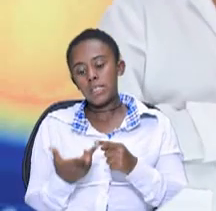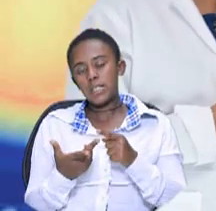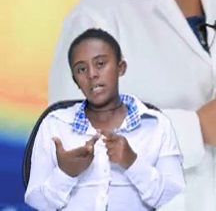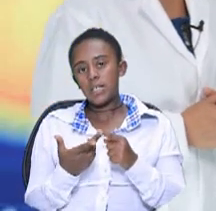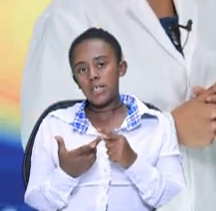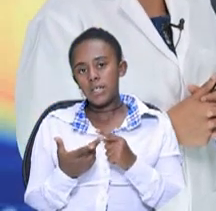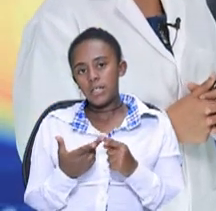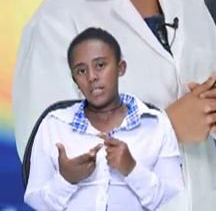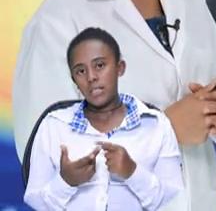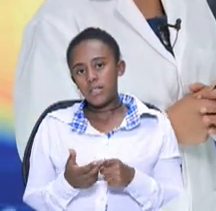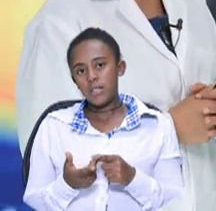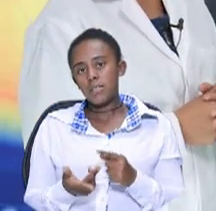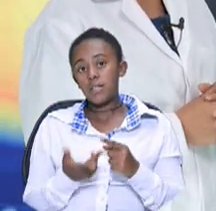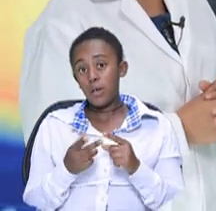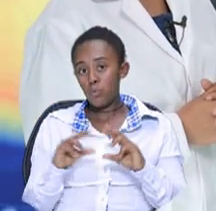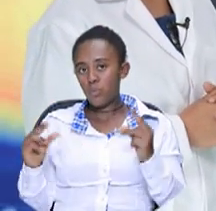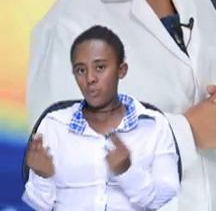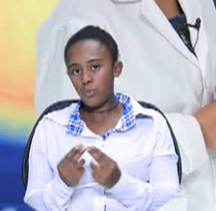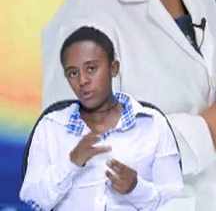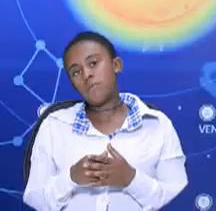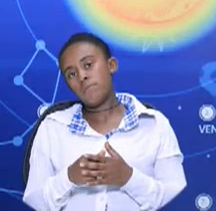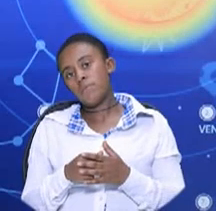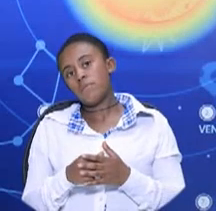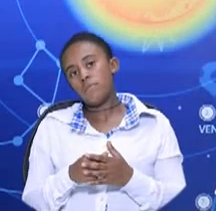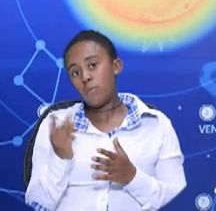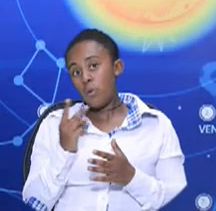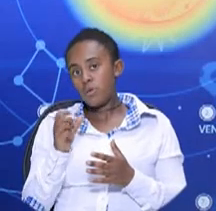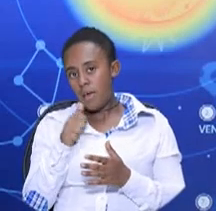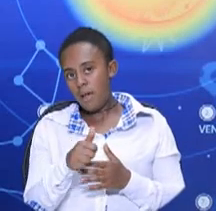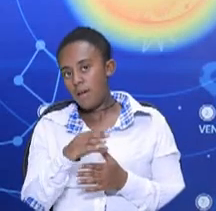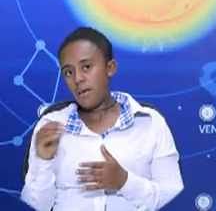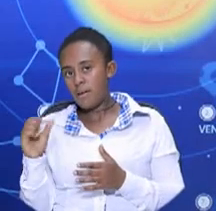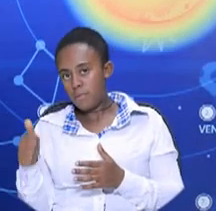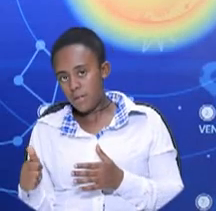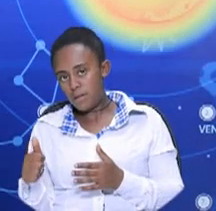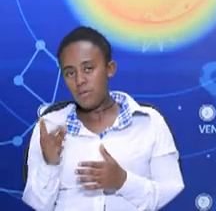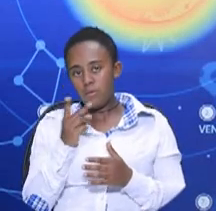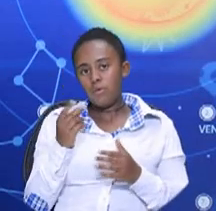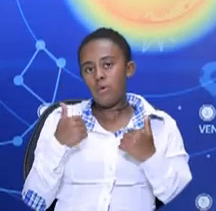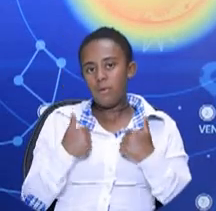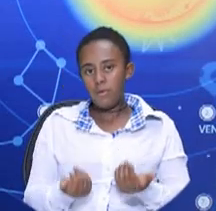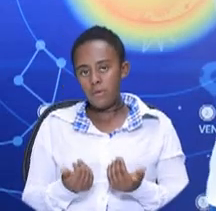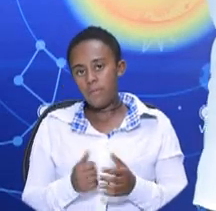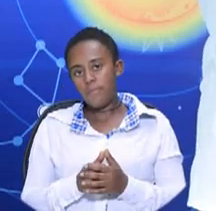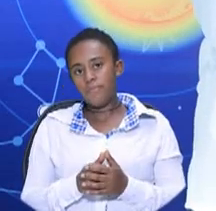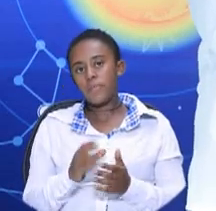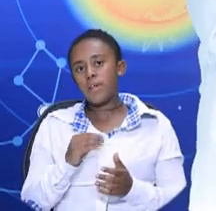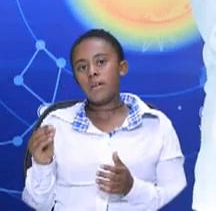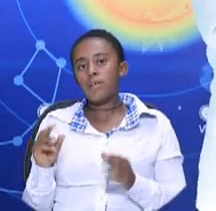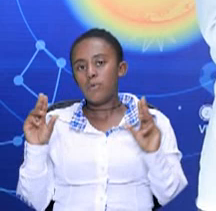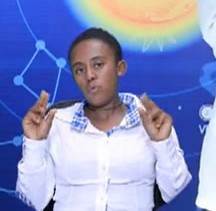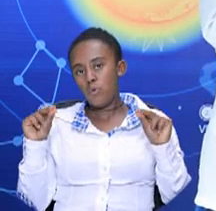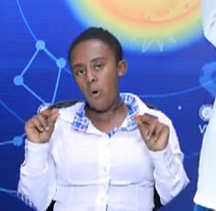third the third group, and they have both A and B antigen in their blood, and they